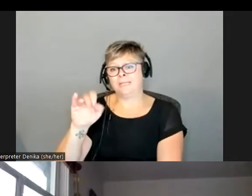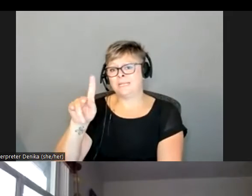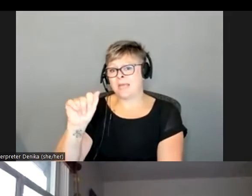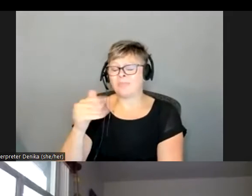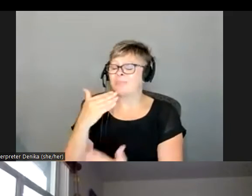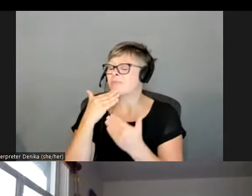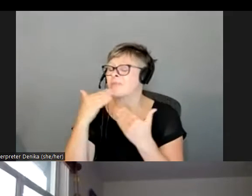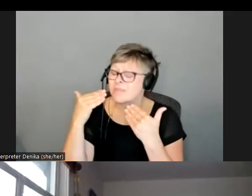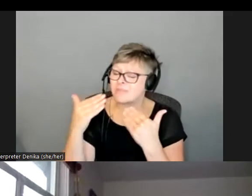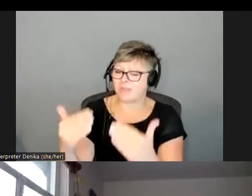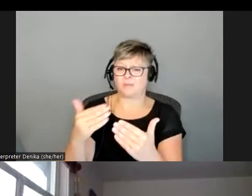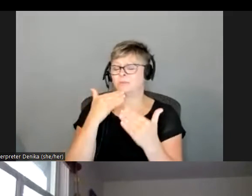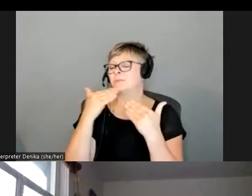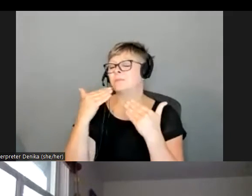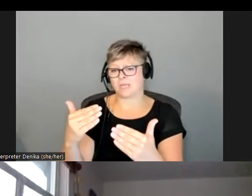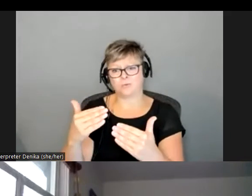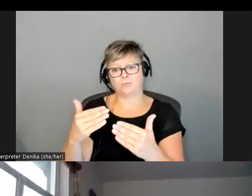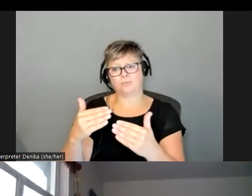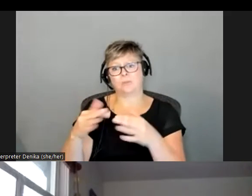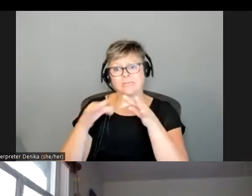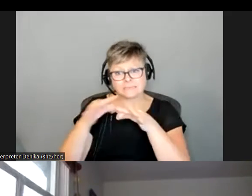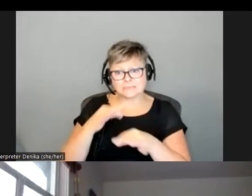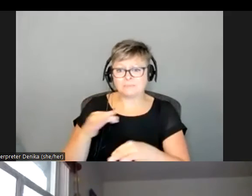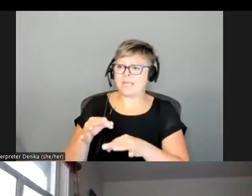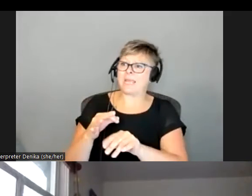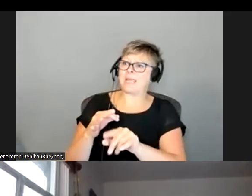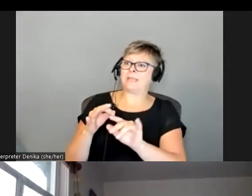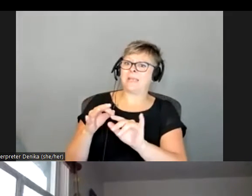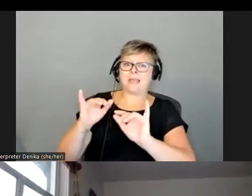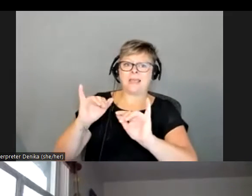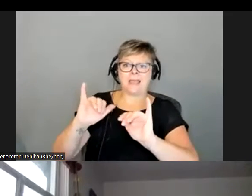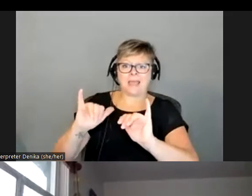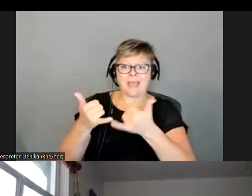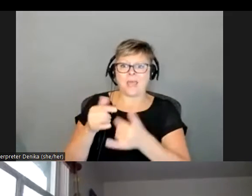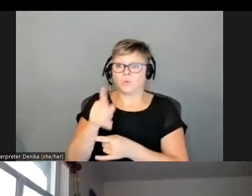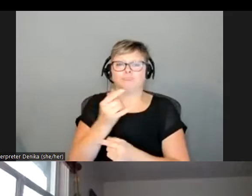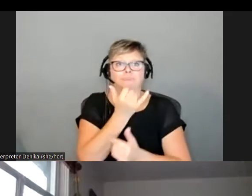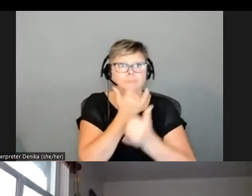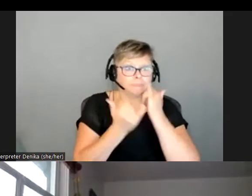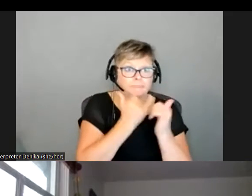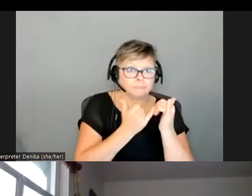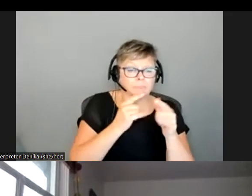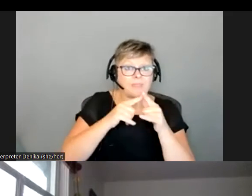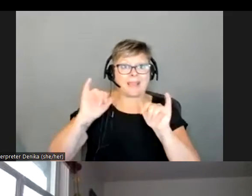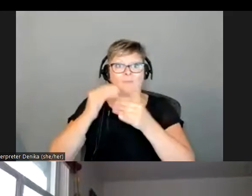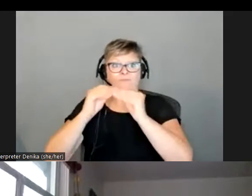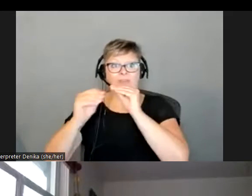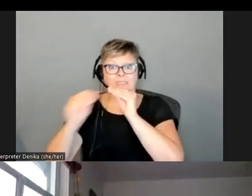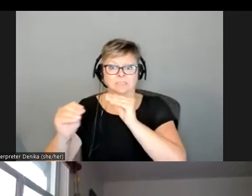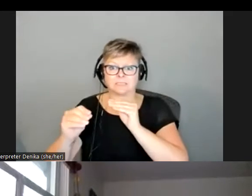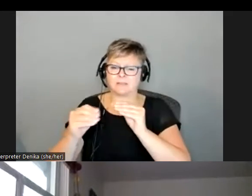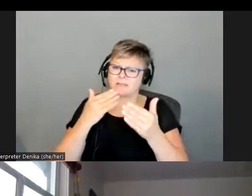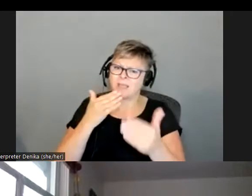portraying, how you did things wrong and then corrected them. So I wish to learn from that